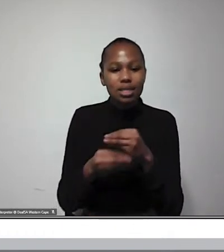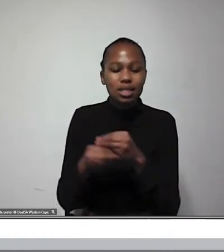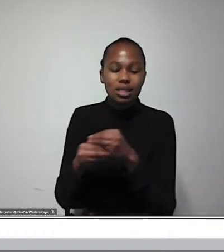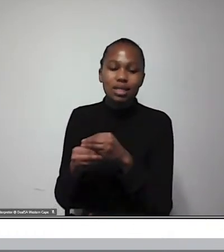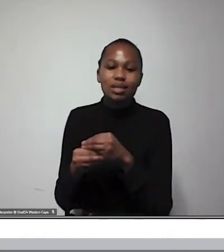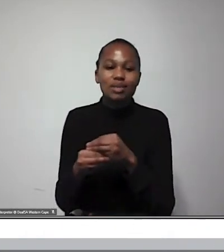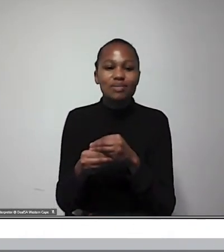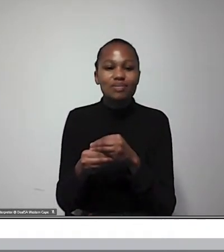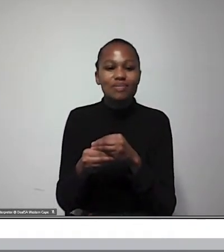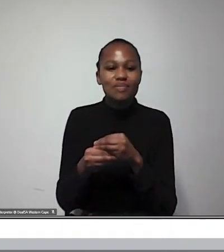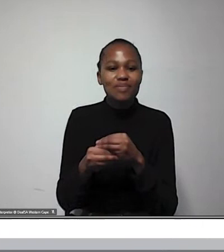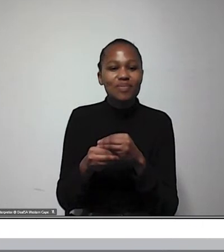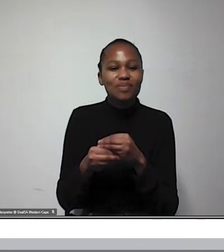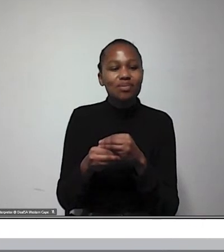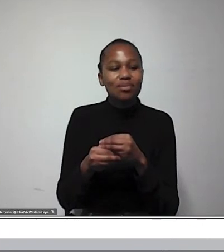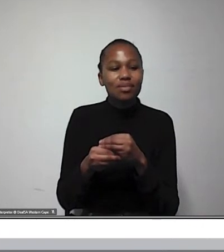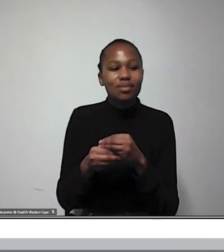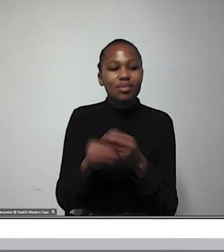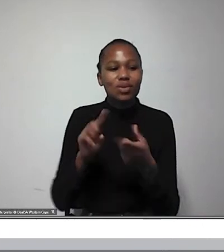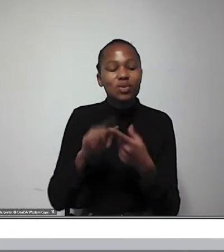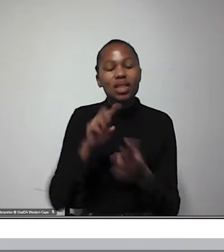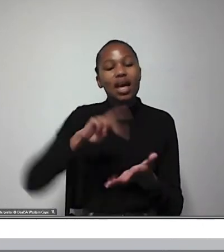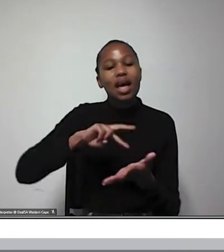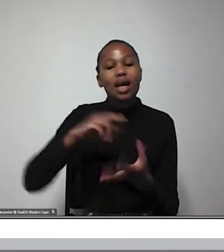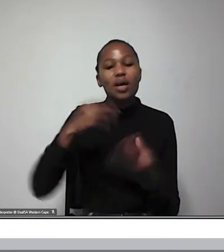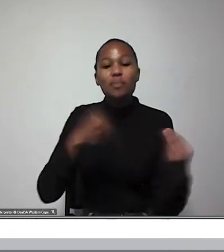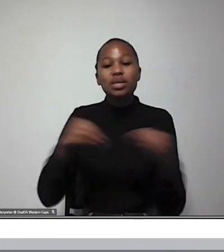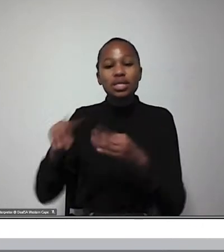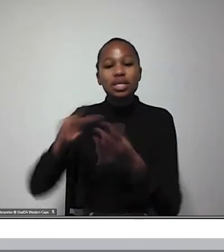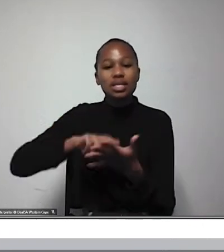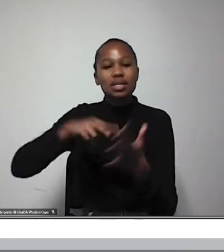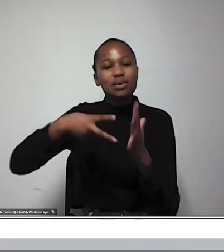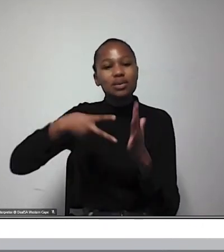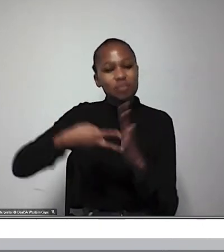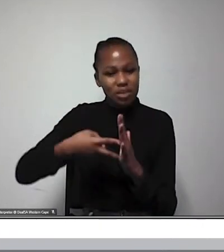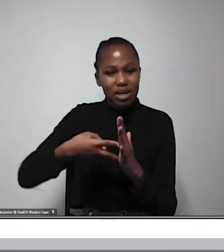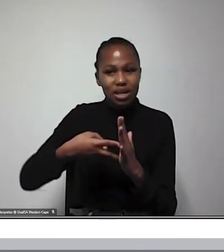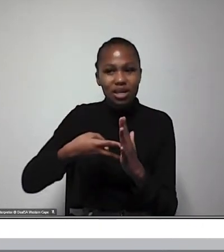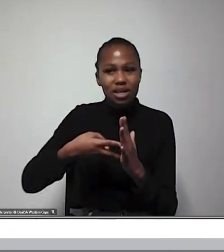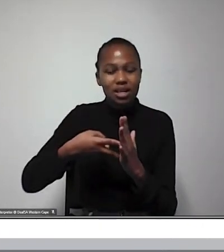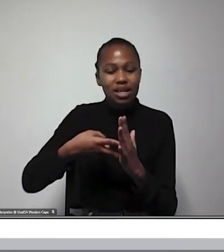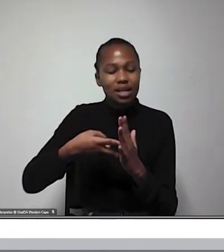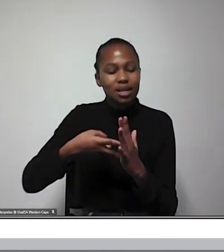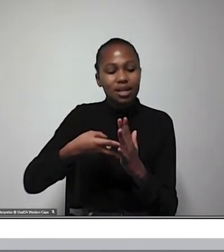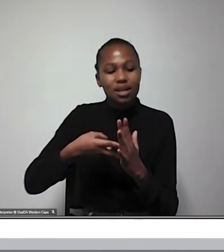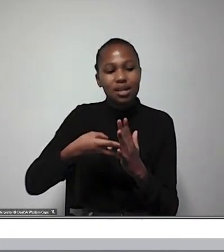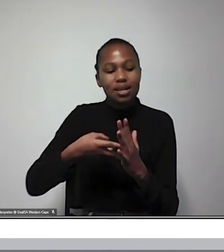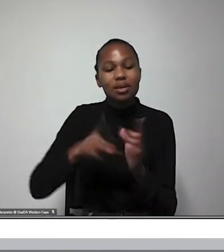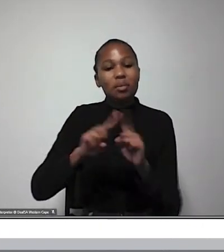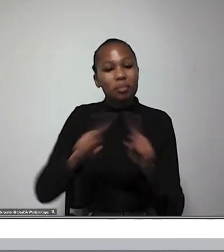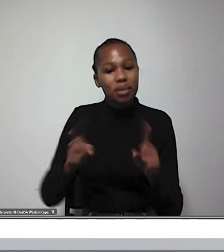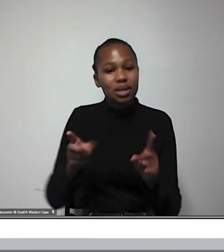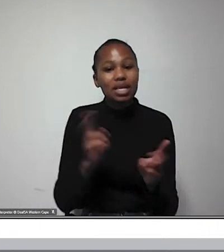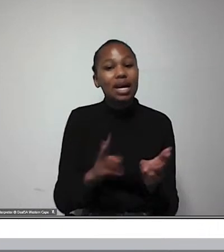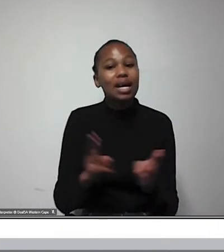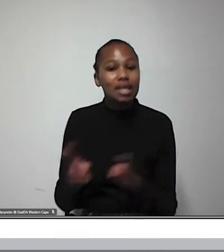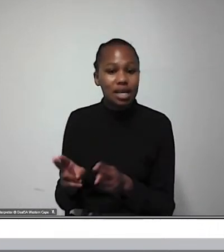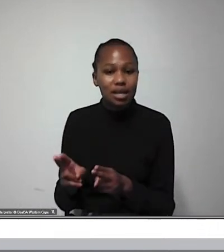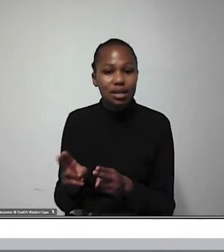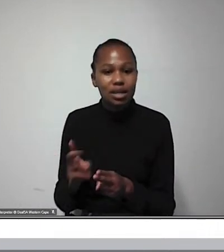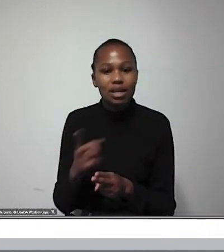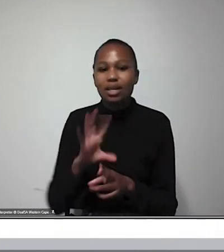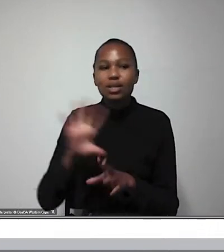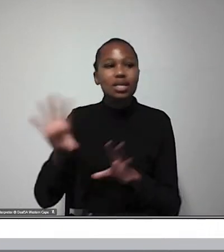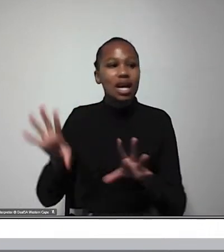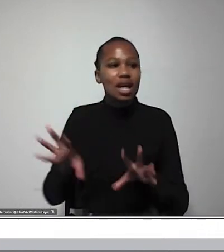to their plan, their business plan, and they will discuss AGOA at the NA level. But again, that does not allow us as